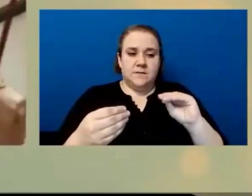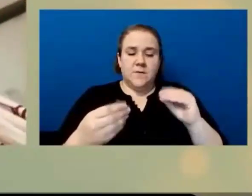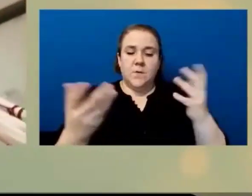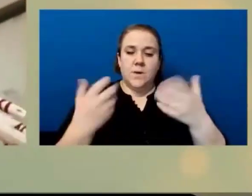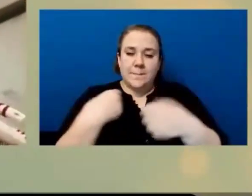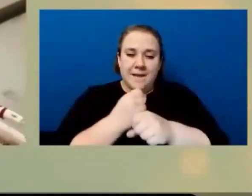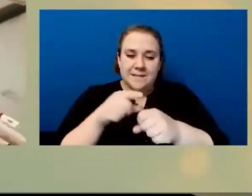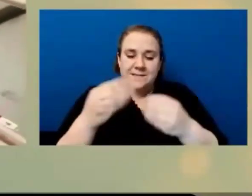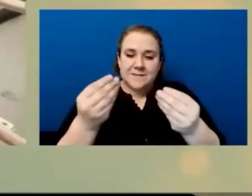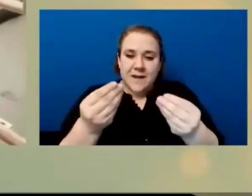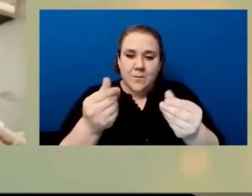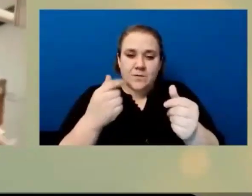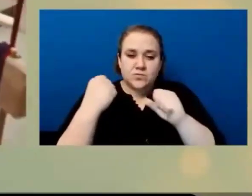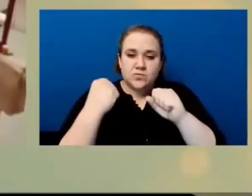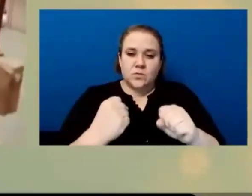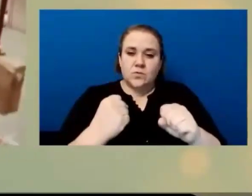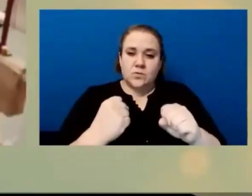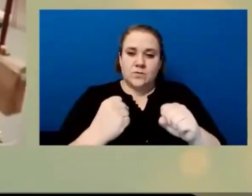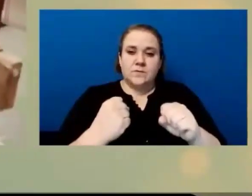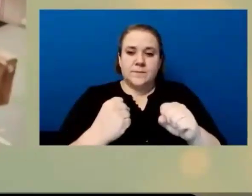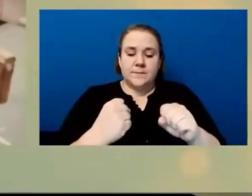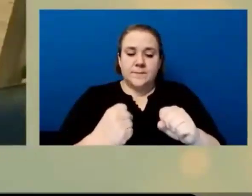What makes the fabric strong?